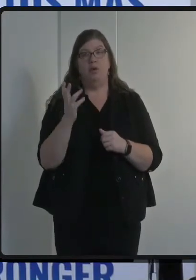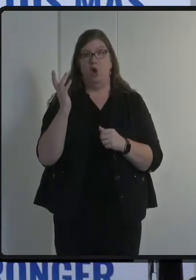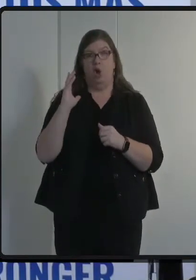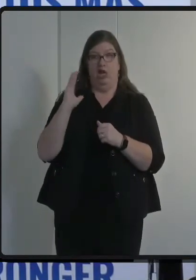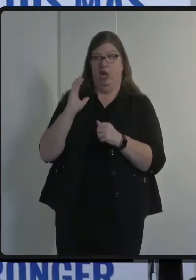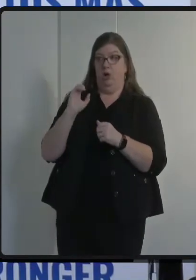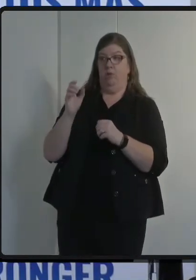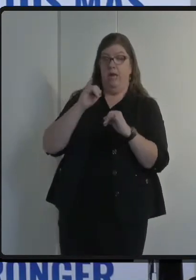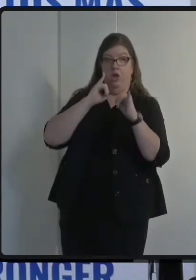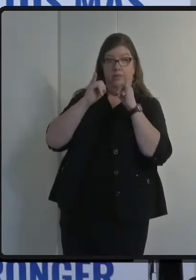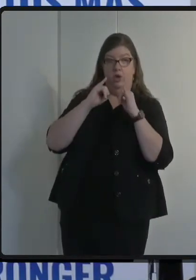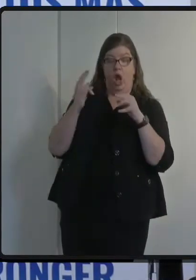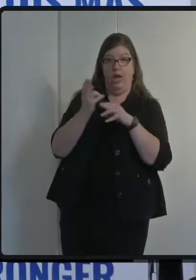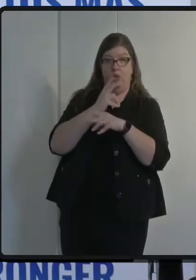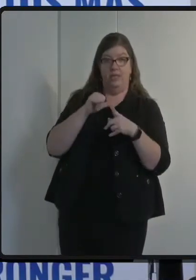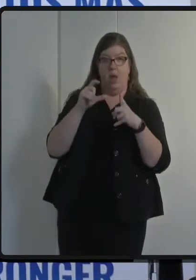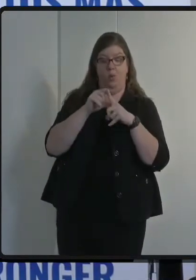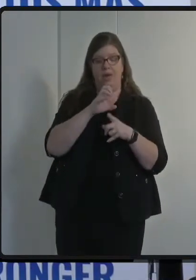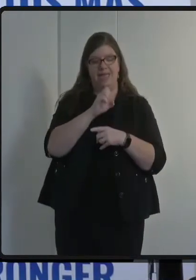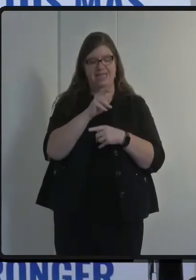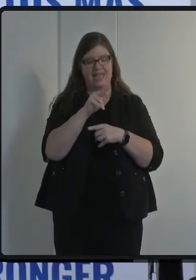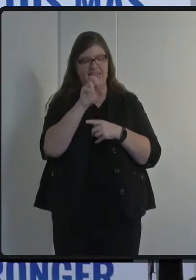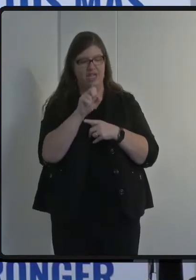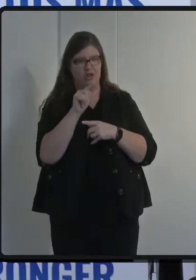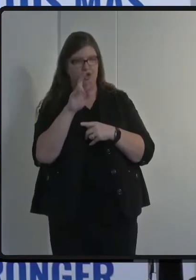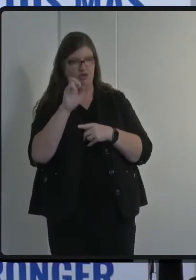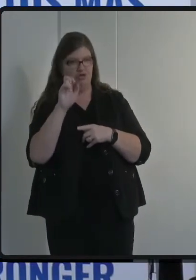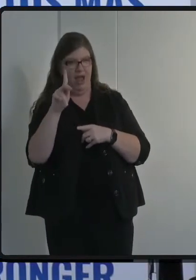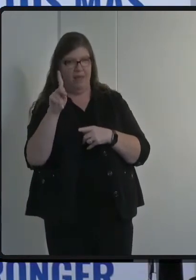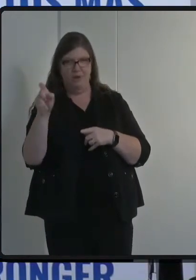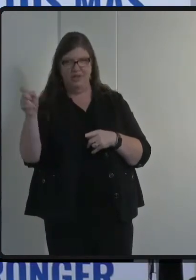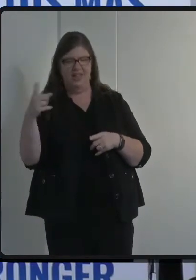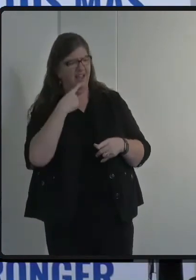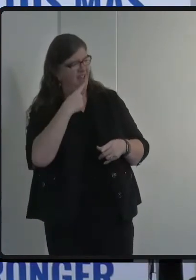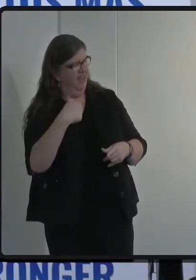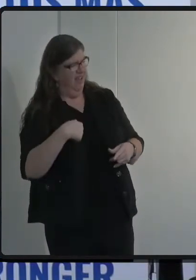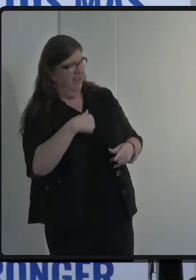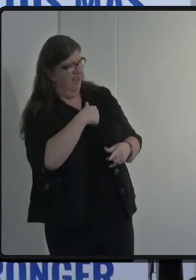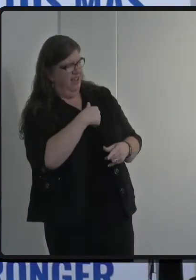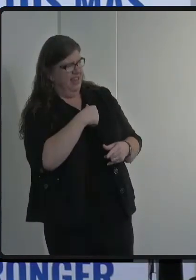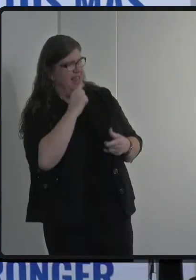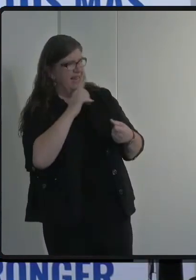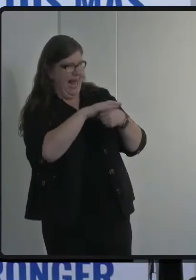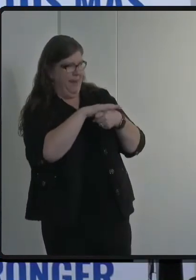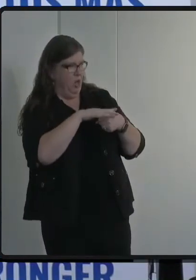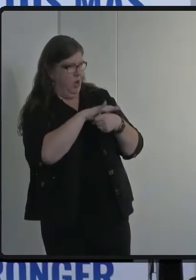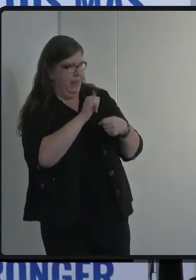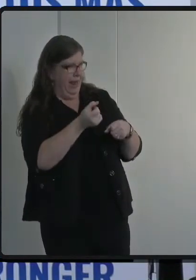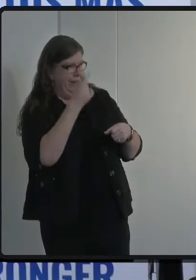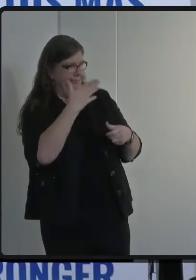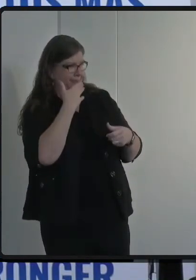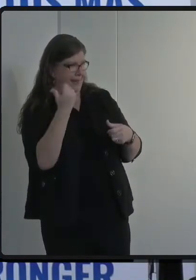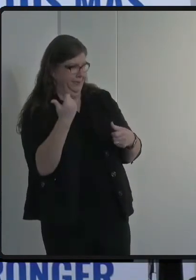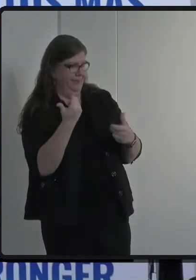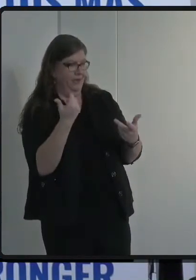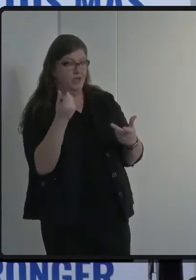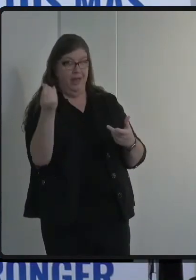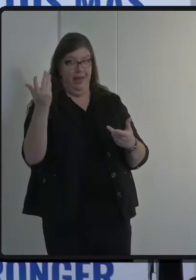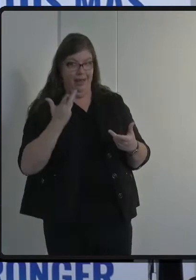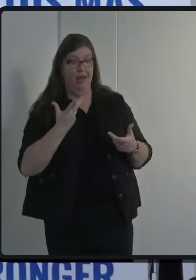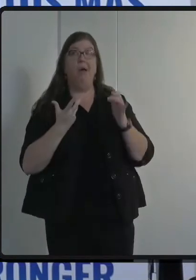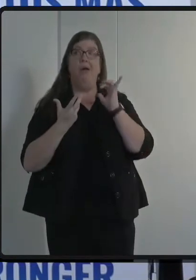interview, I used census tracts, and someone said, for the rest of us, neighborhoods work better. And so I